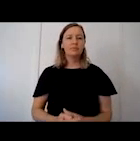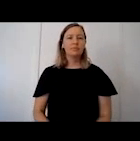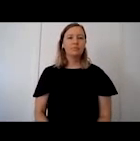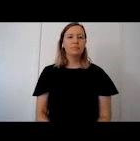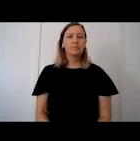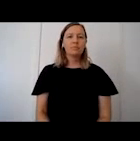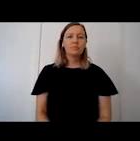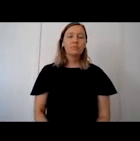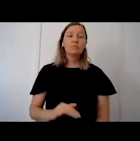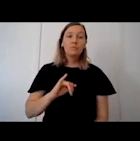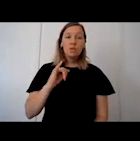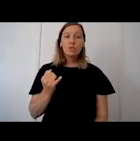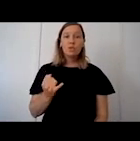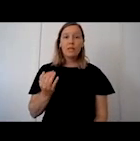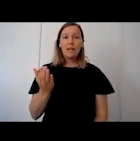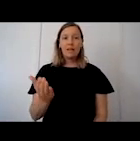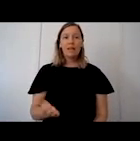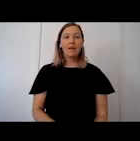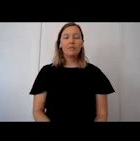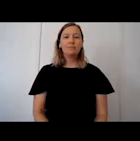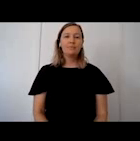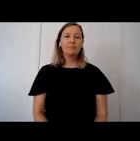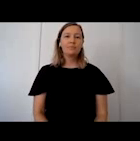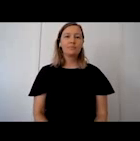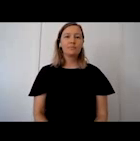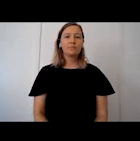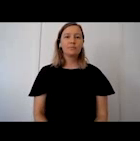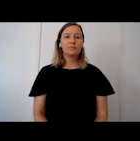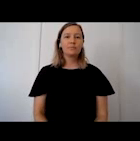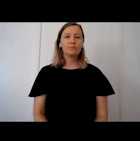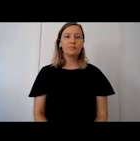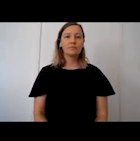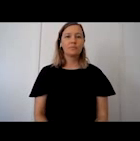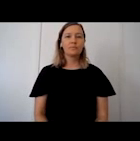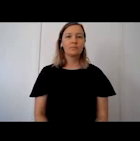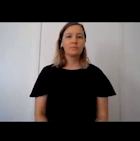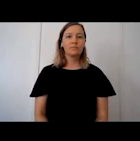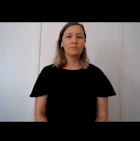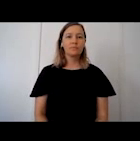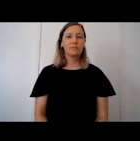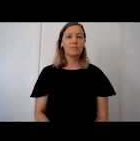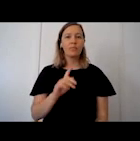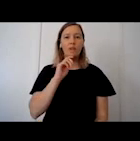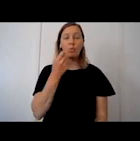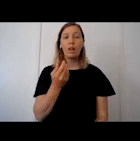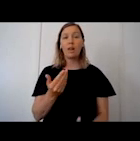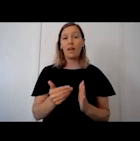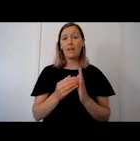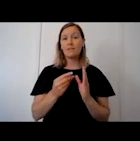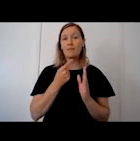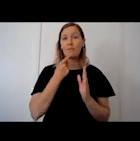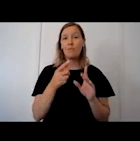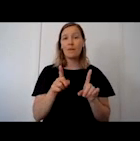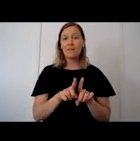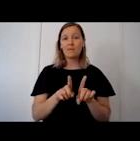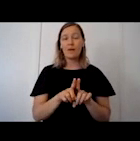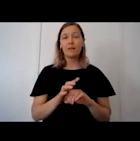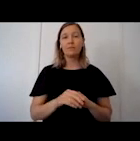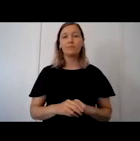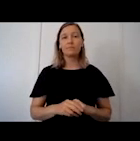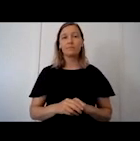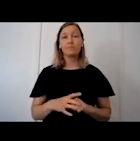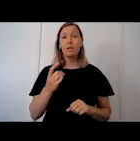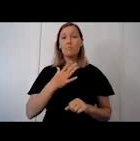Thank you so much, Olivia. I will make a few remarks as well. So, as I said, I'm originally